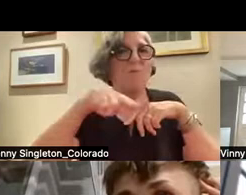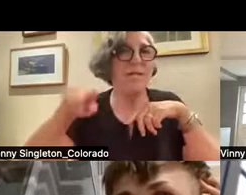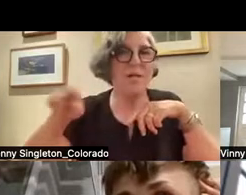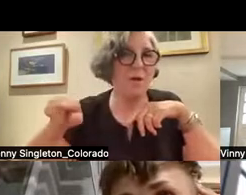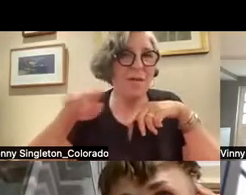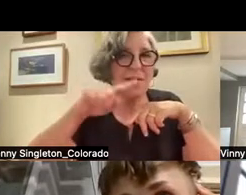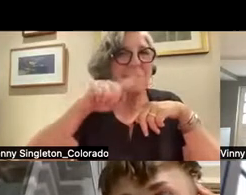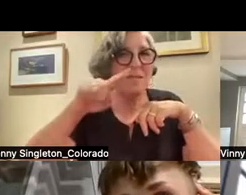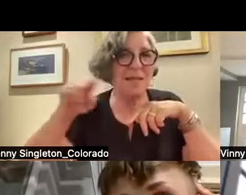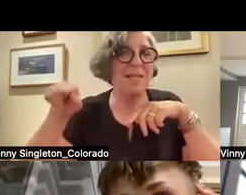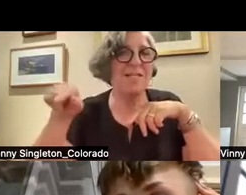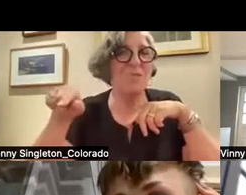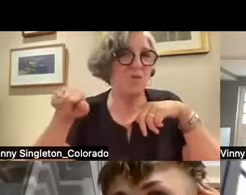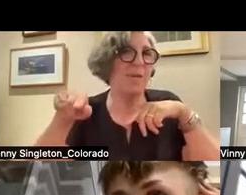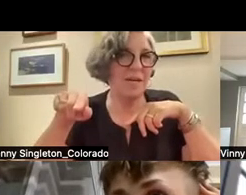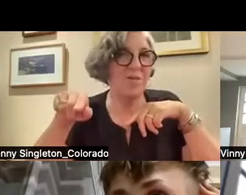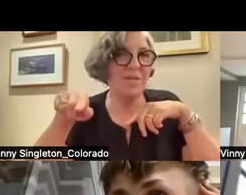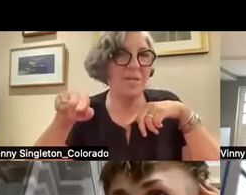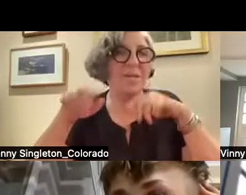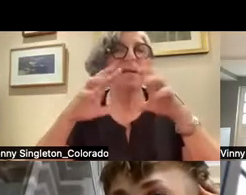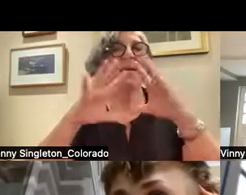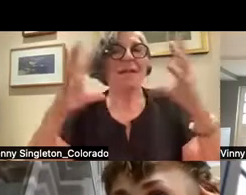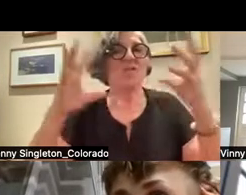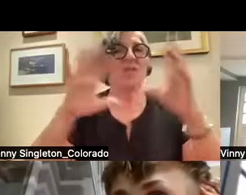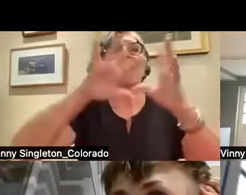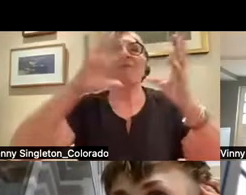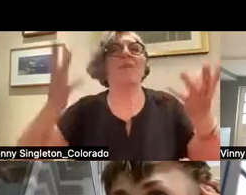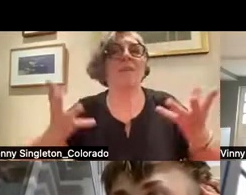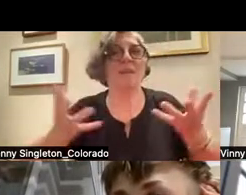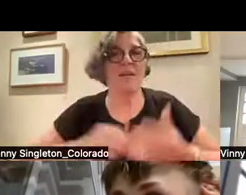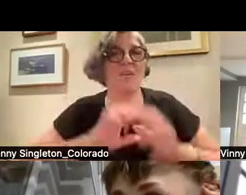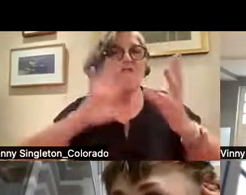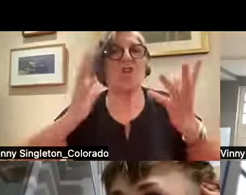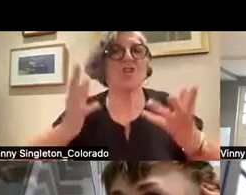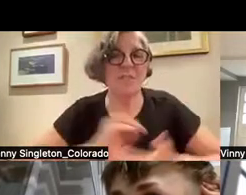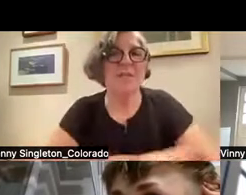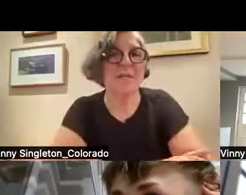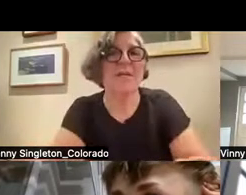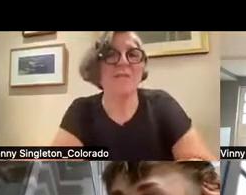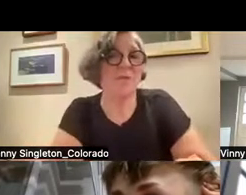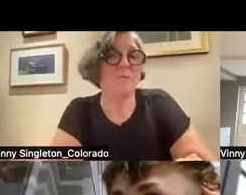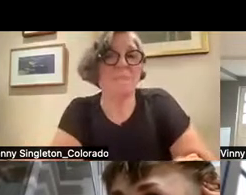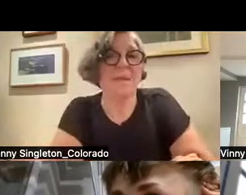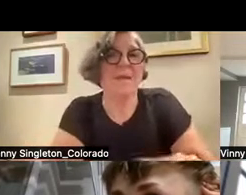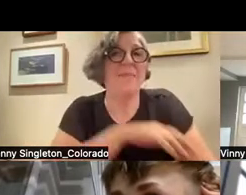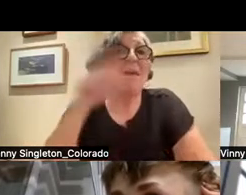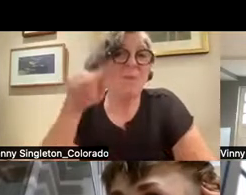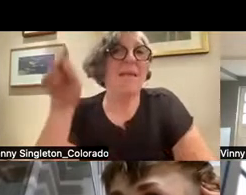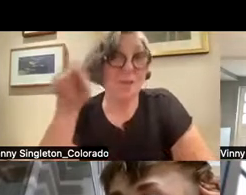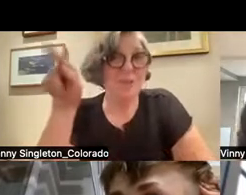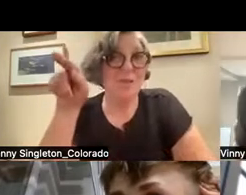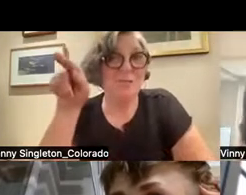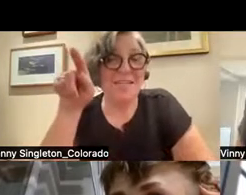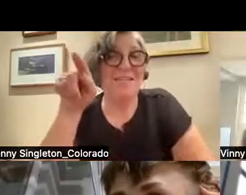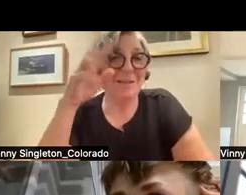they don't really know that it's individual letters. They just kind of give a gestalt. So, and then when